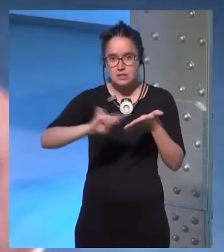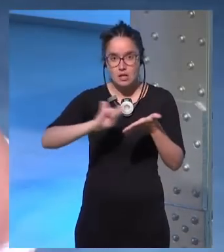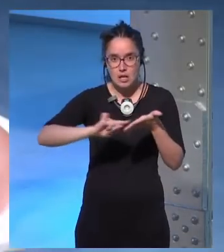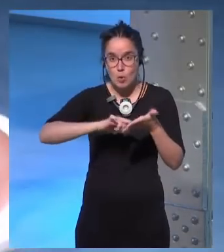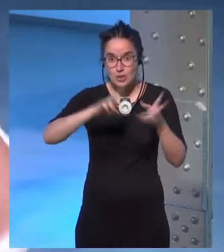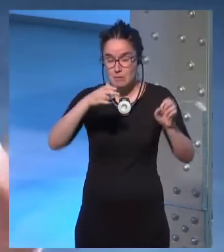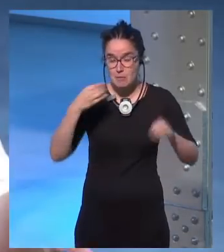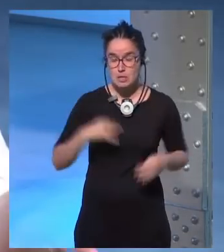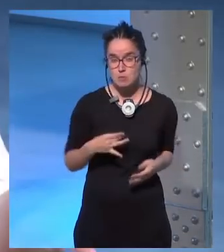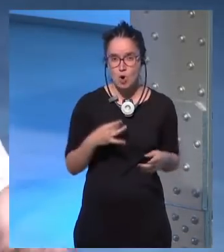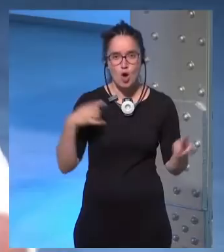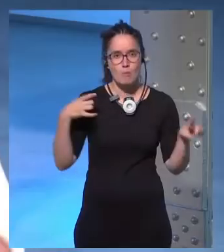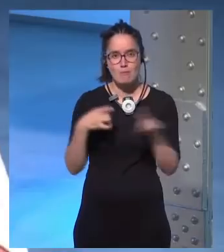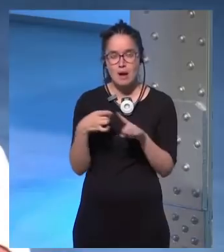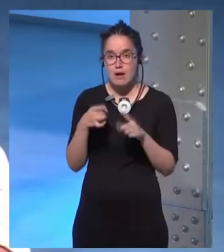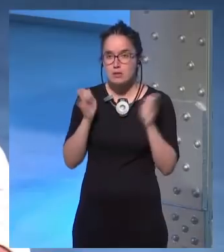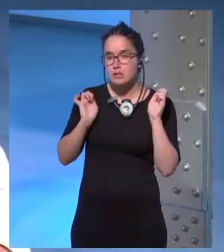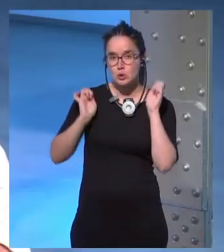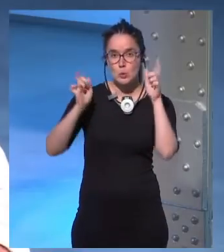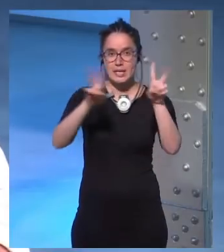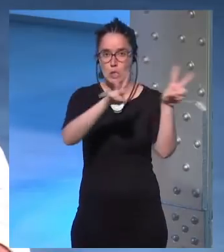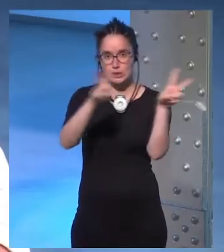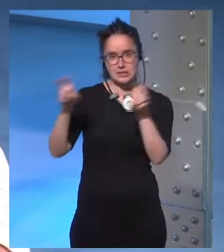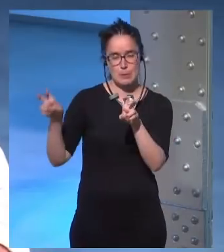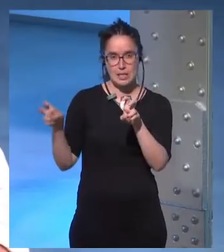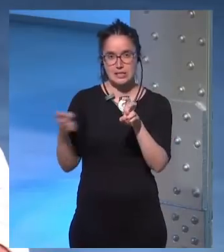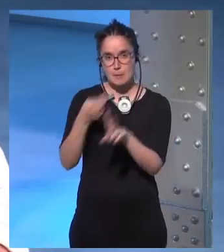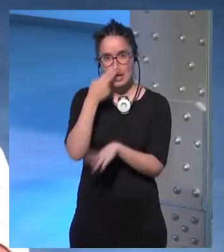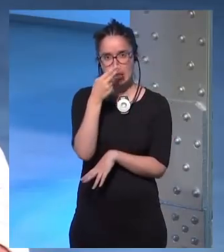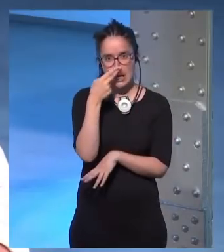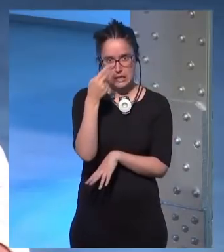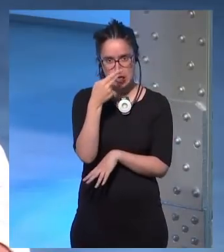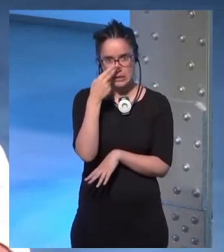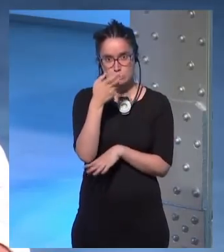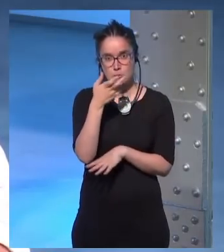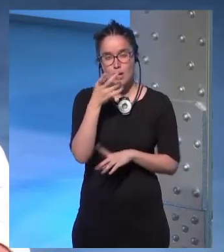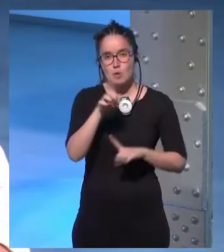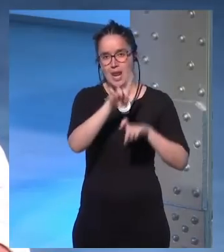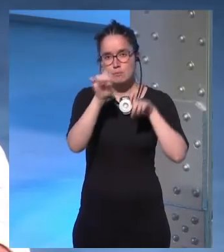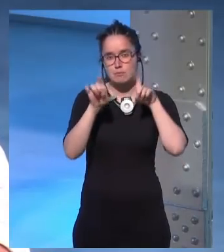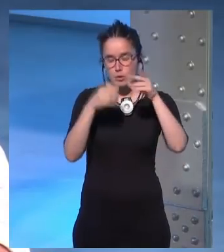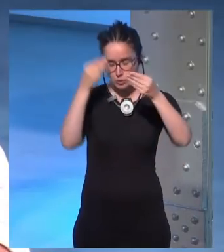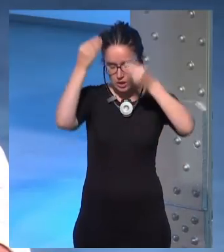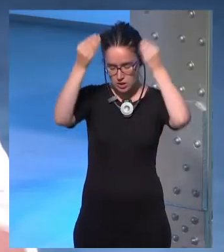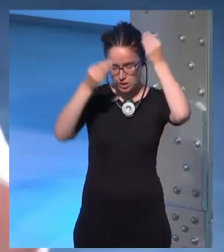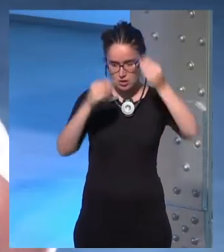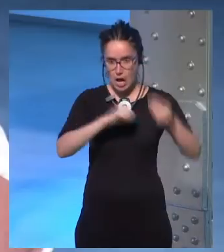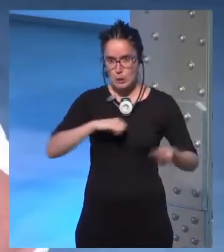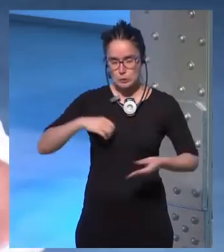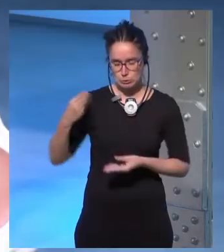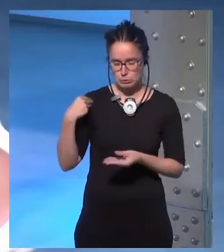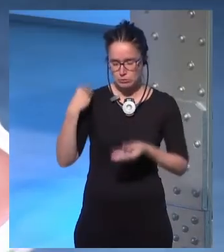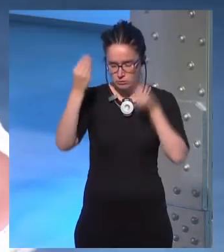issues, discover those things, those questions that I'm asking myself. You know, I didn't realize that Stars Are Legion, to me,